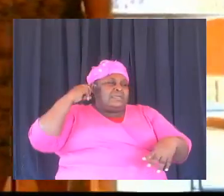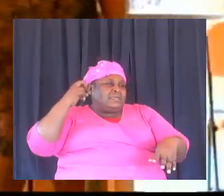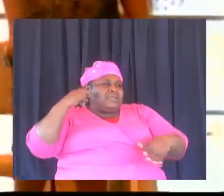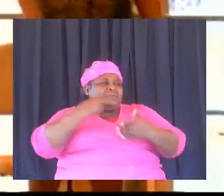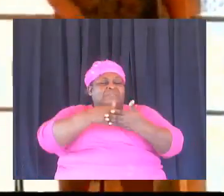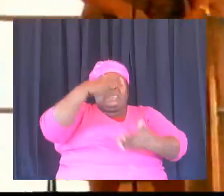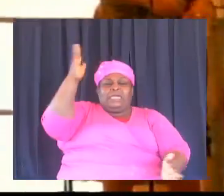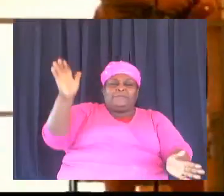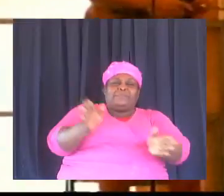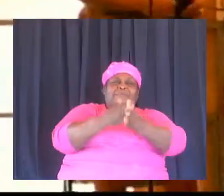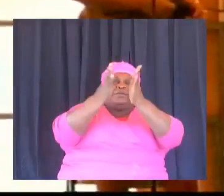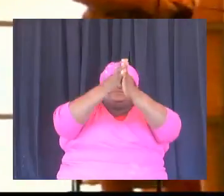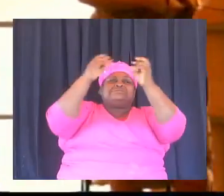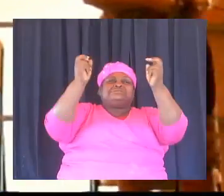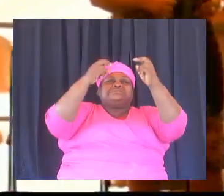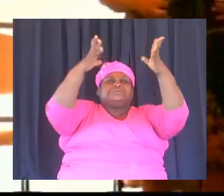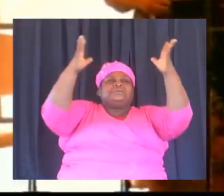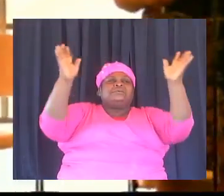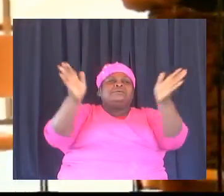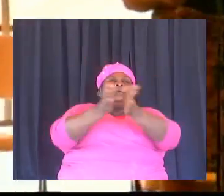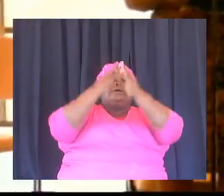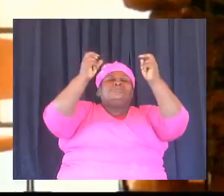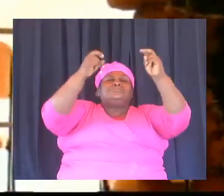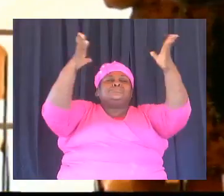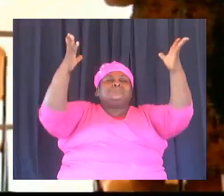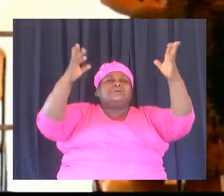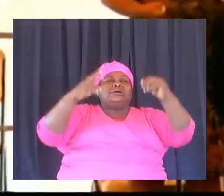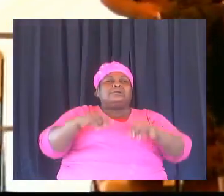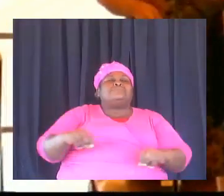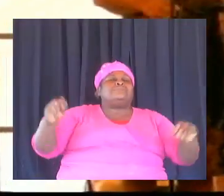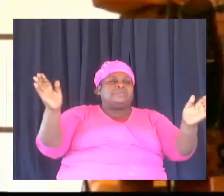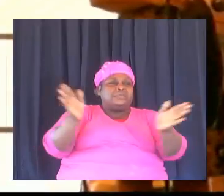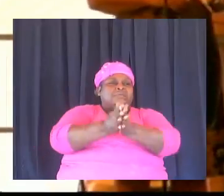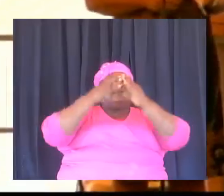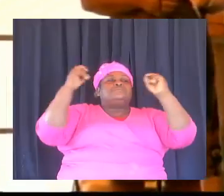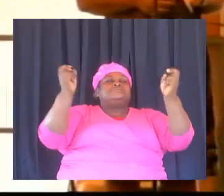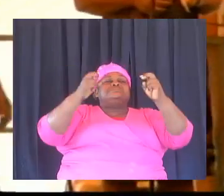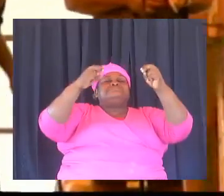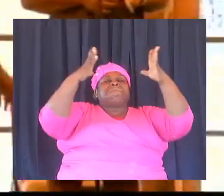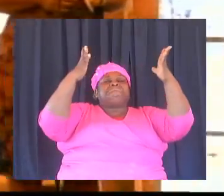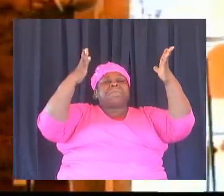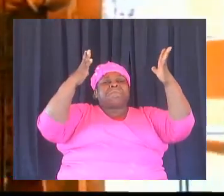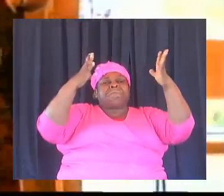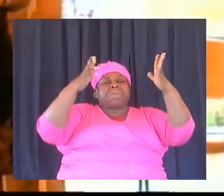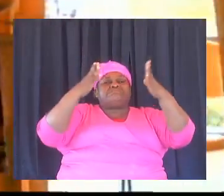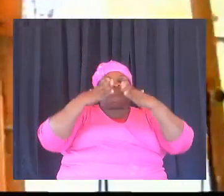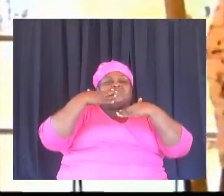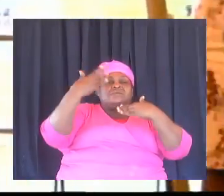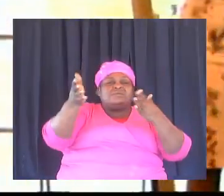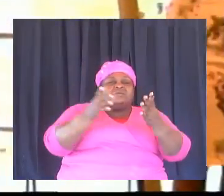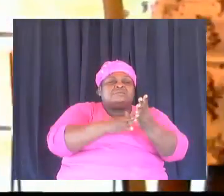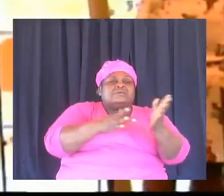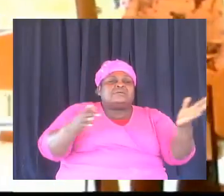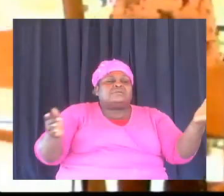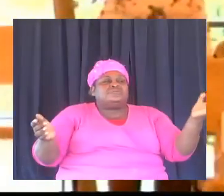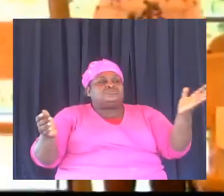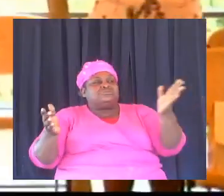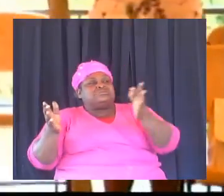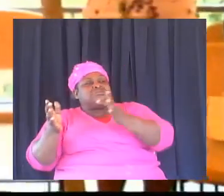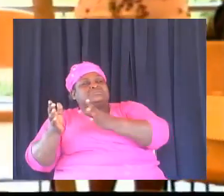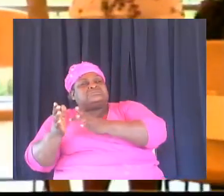more time. Let me hear it one more time. Thank you, Jesus. Thank